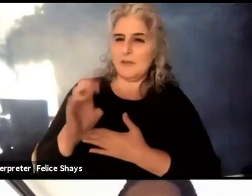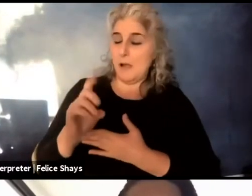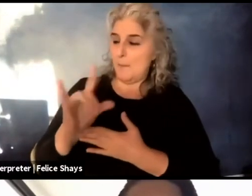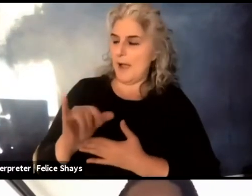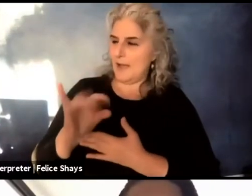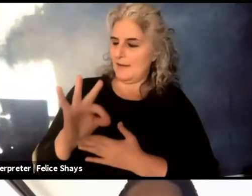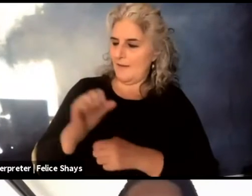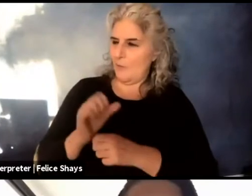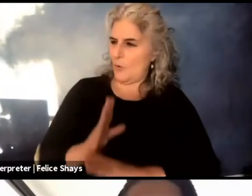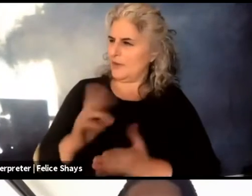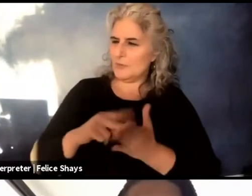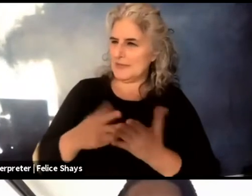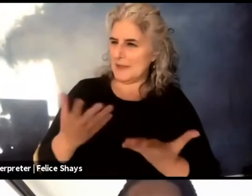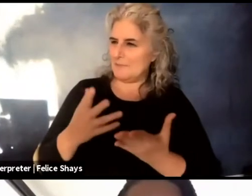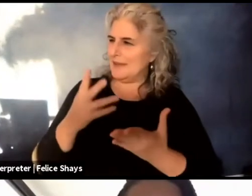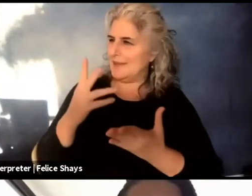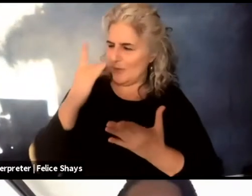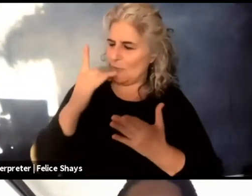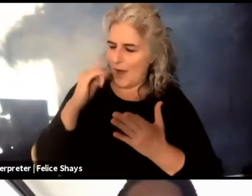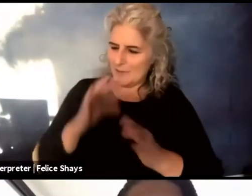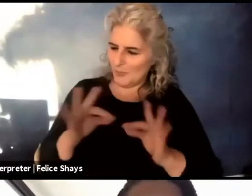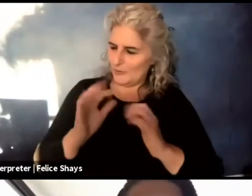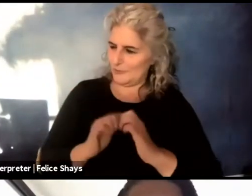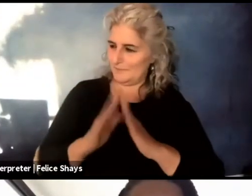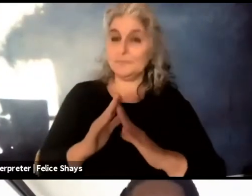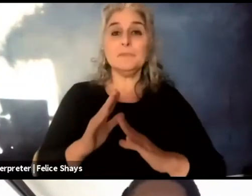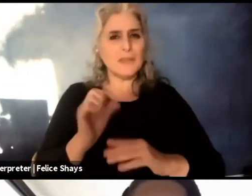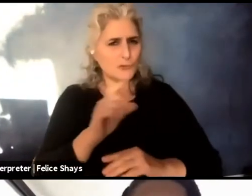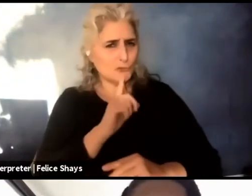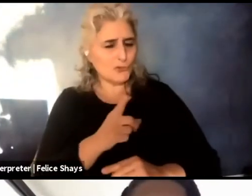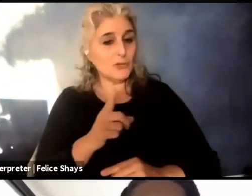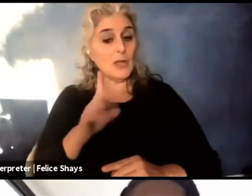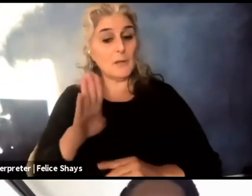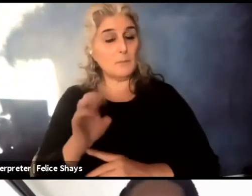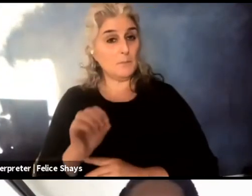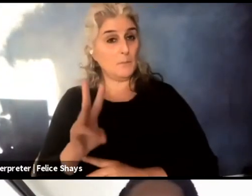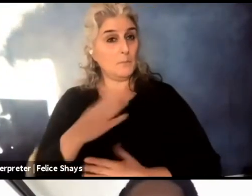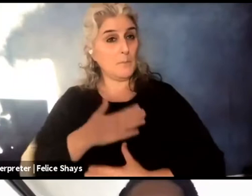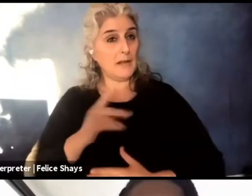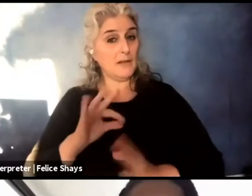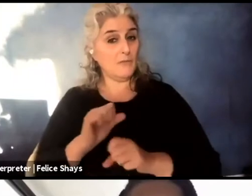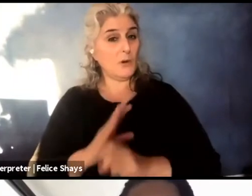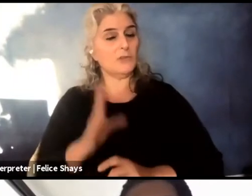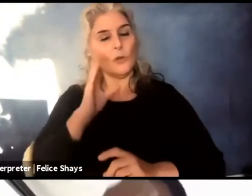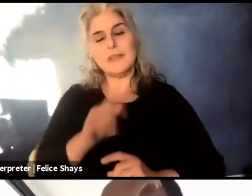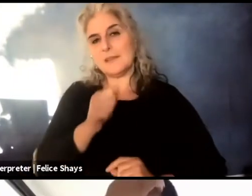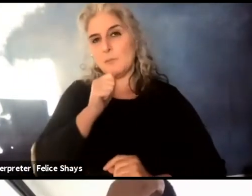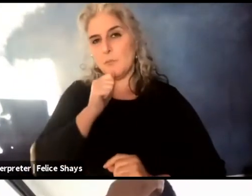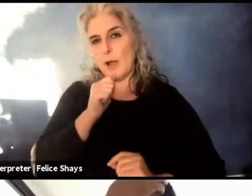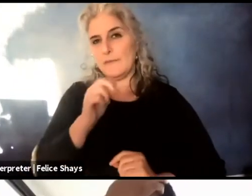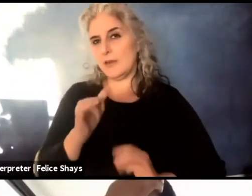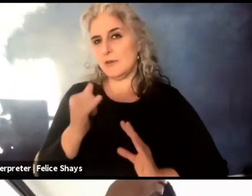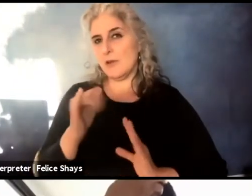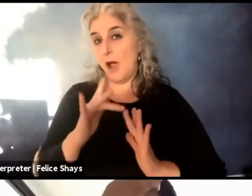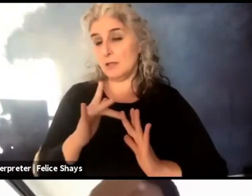Workers to exist? Sure. So I think, like, first and foremost, Body of Workers is a private online art gallery. You